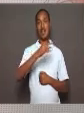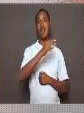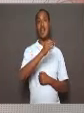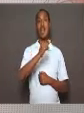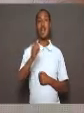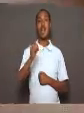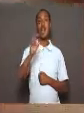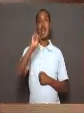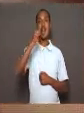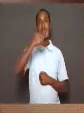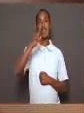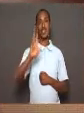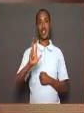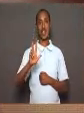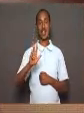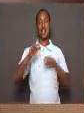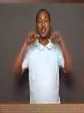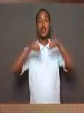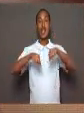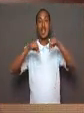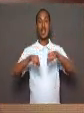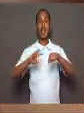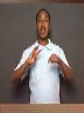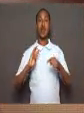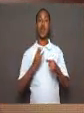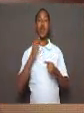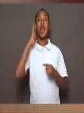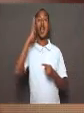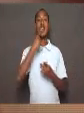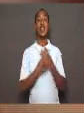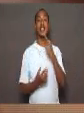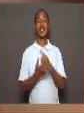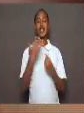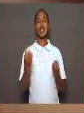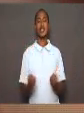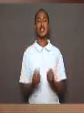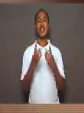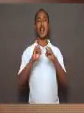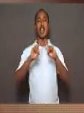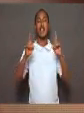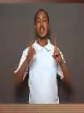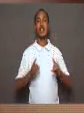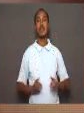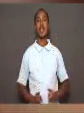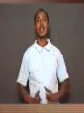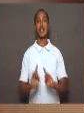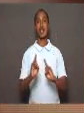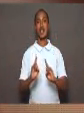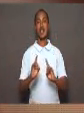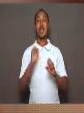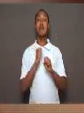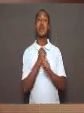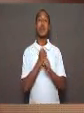and ammonia. Today, we will discuss several different methods of